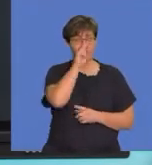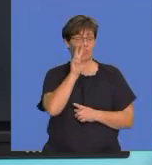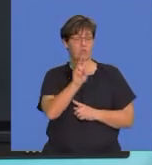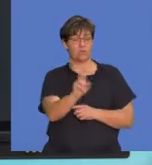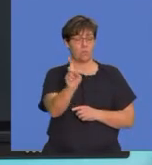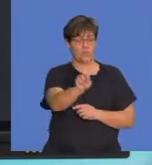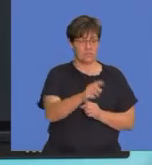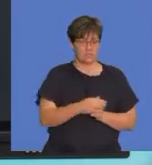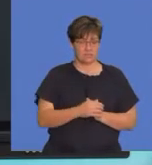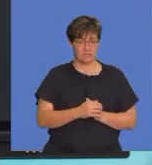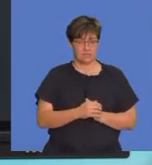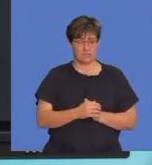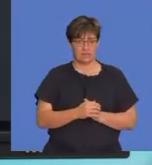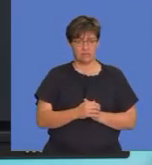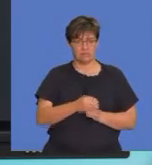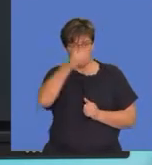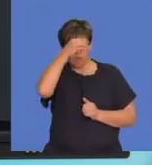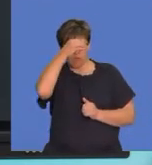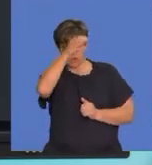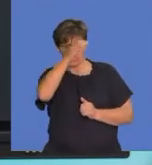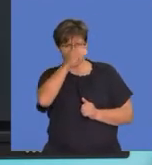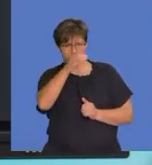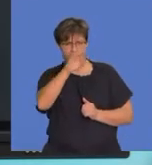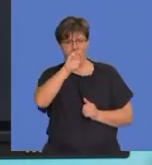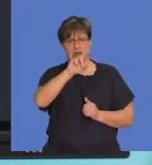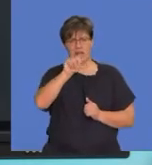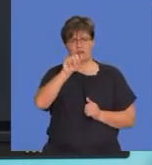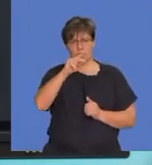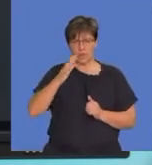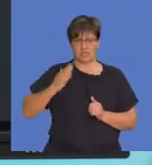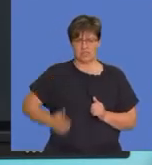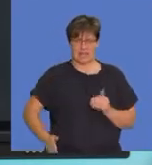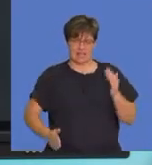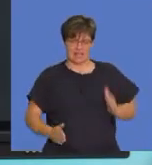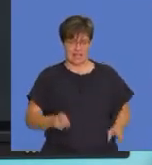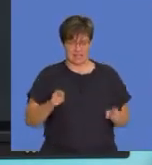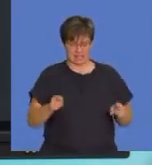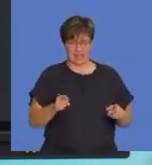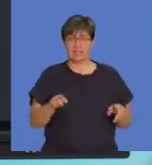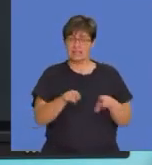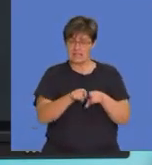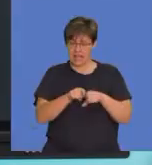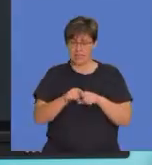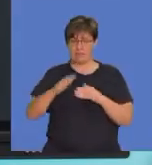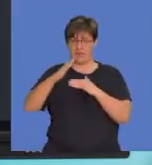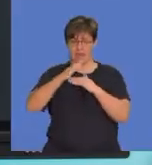at is the concept of ratios of sides and angles.